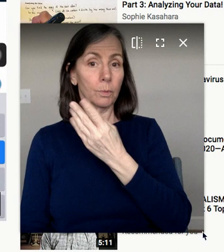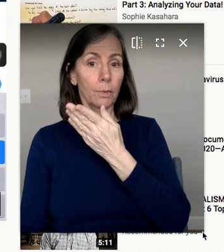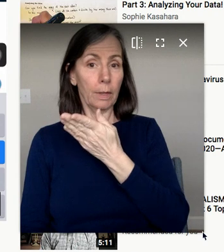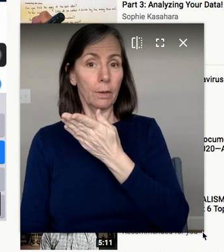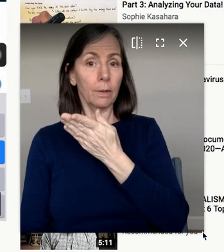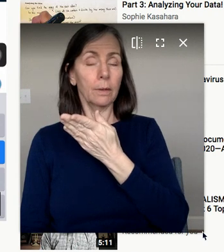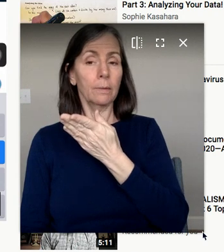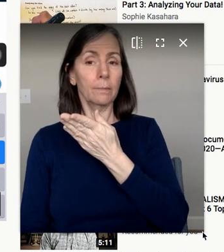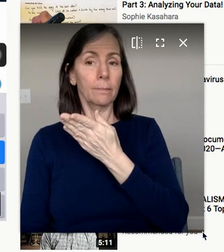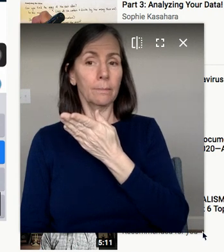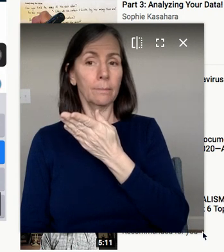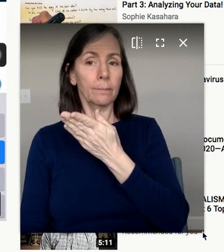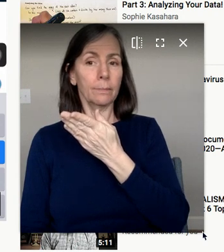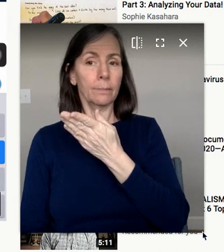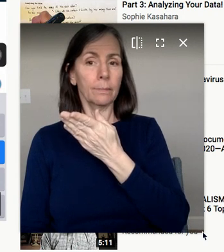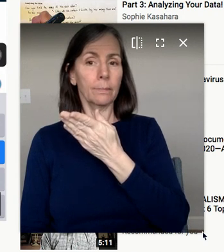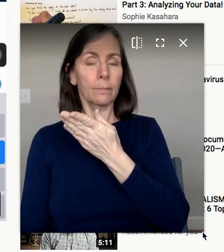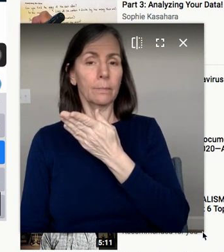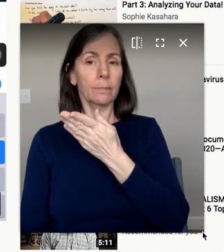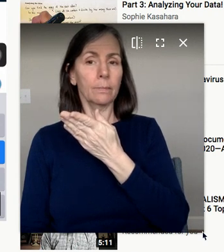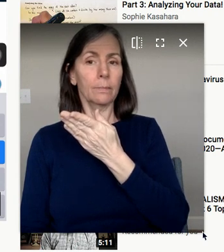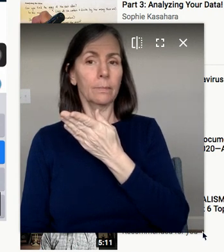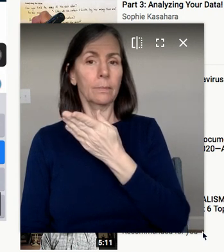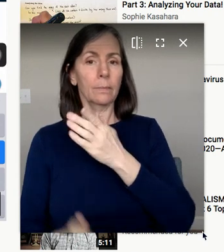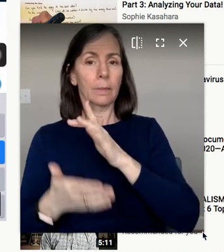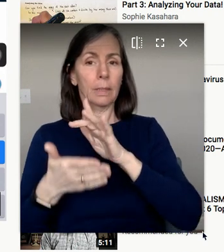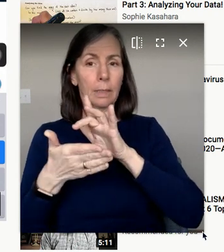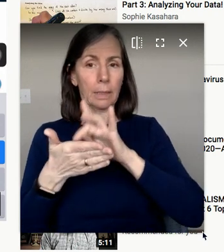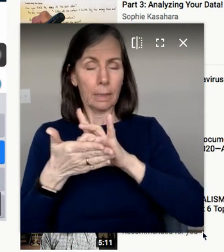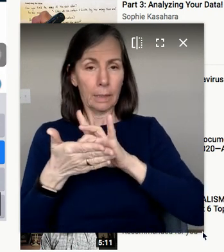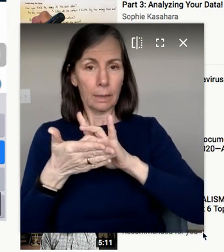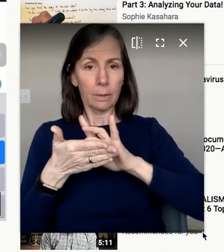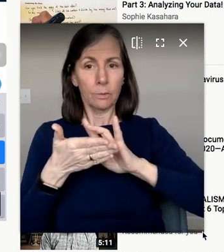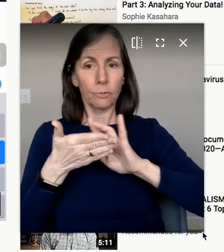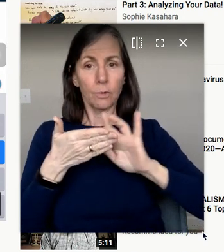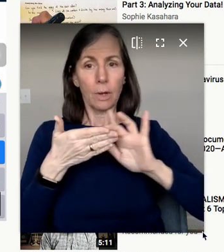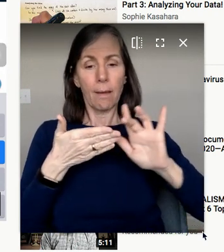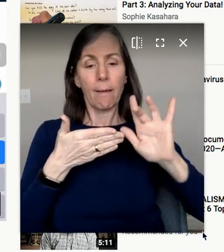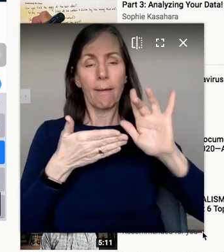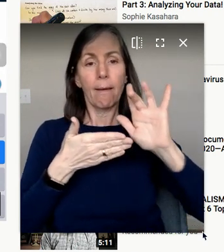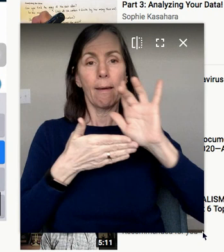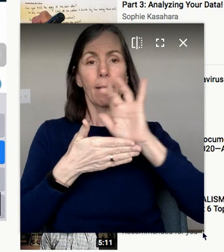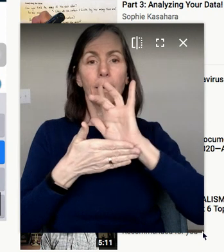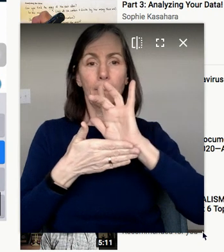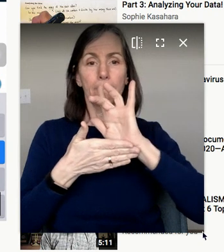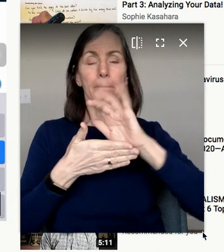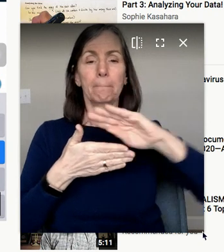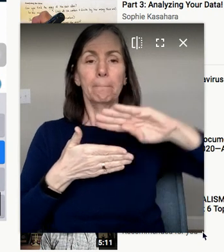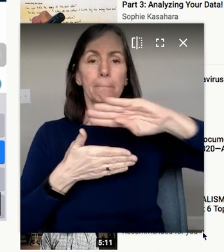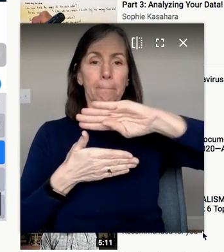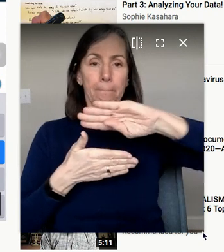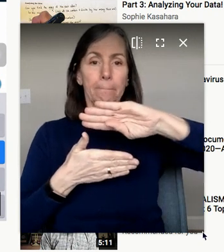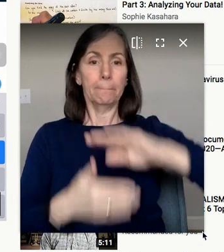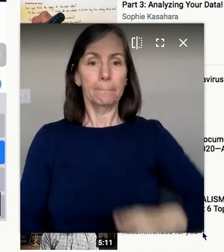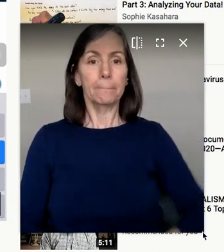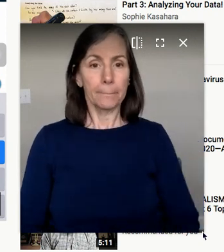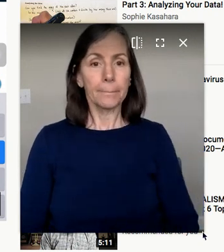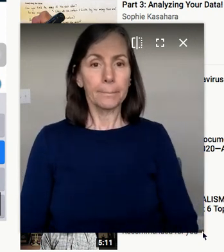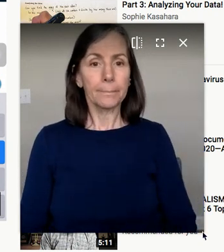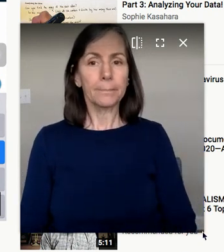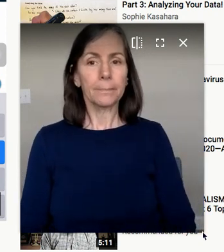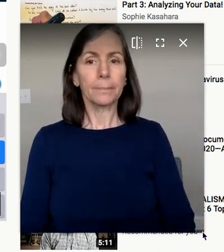And I'm going to click and drag that piece up to the top